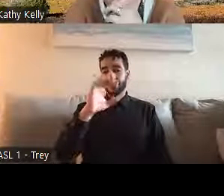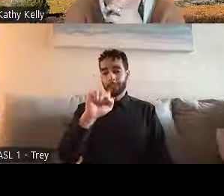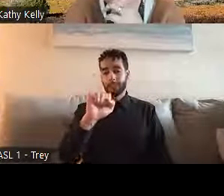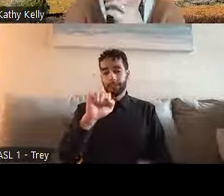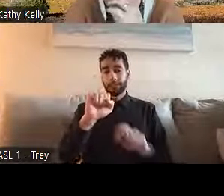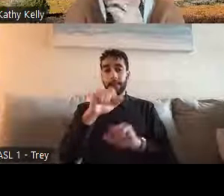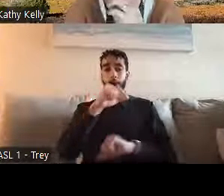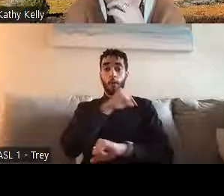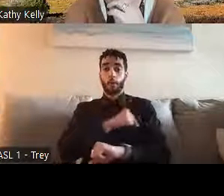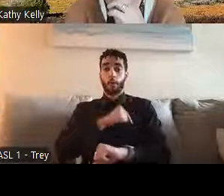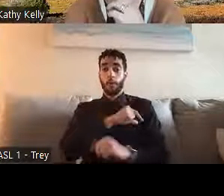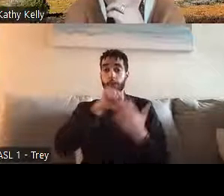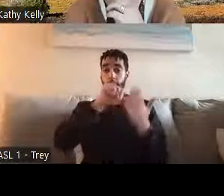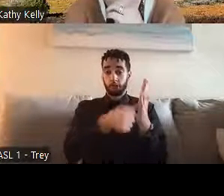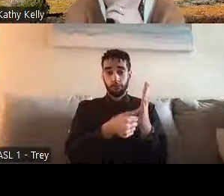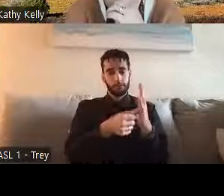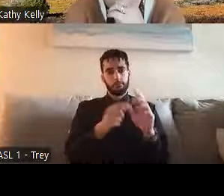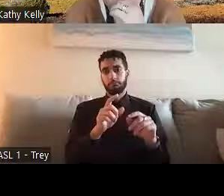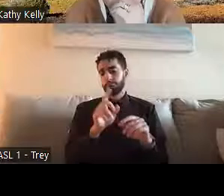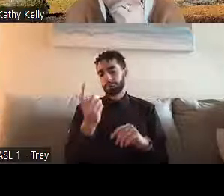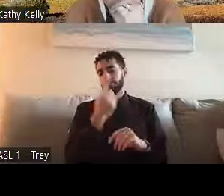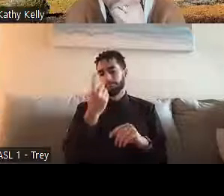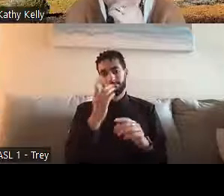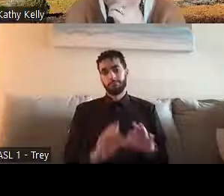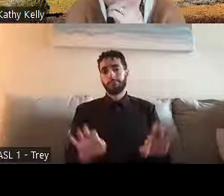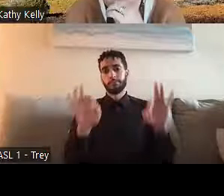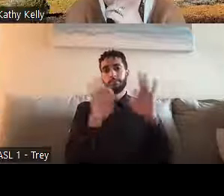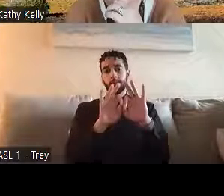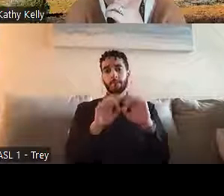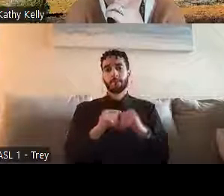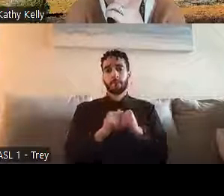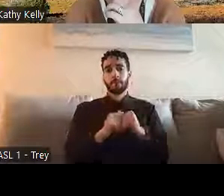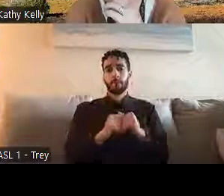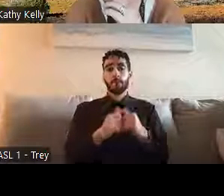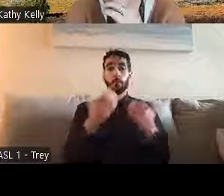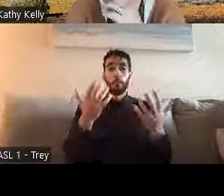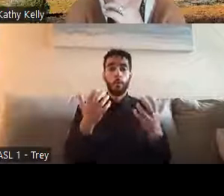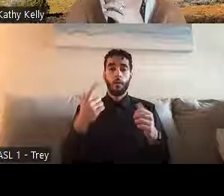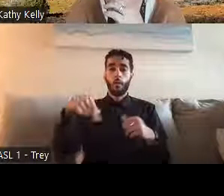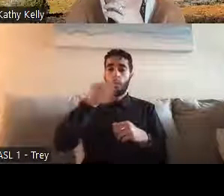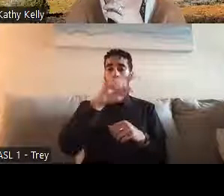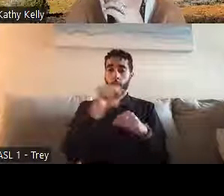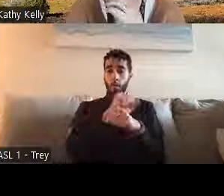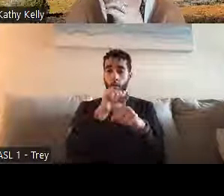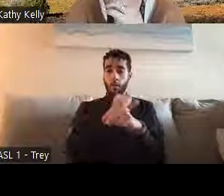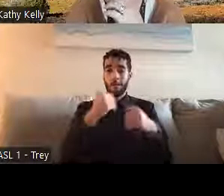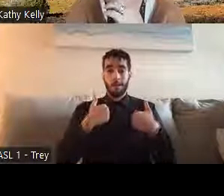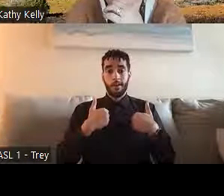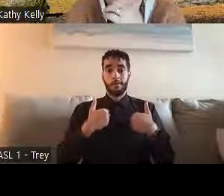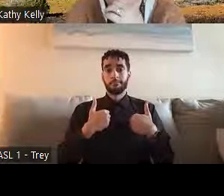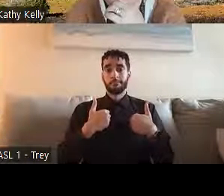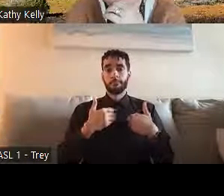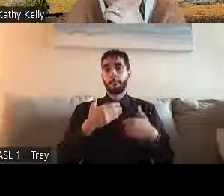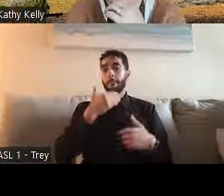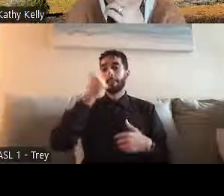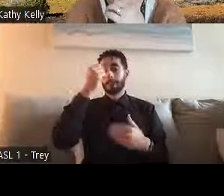an issue to make sure that the staff has the most up-to-date information. We have consistent practice standards.